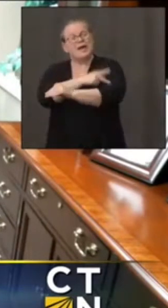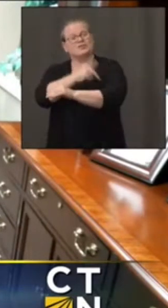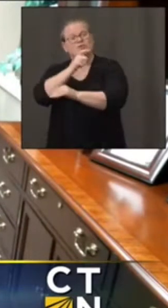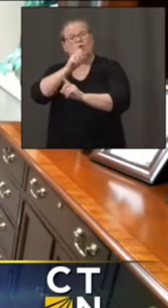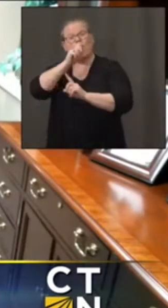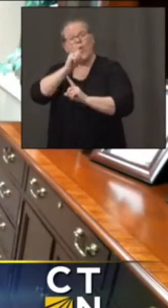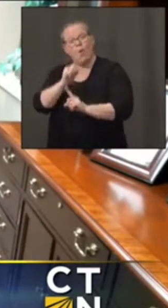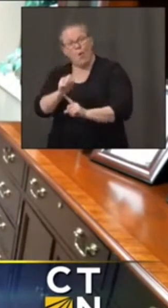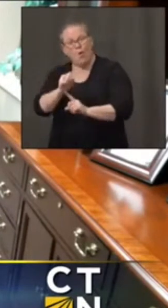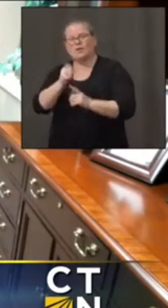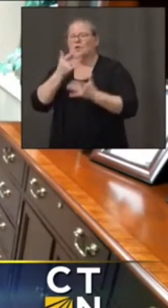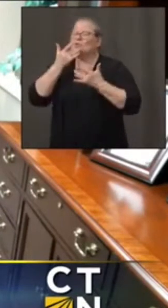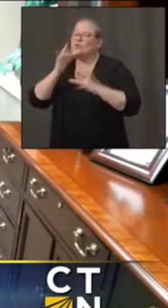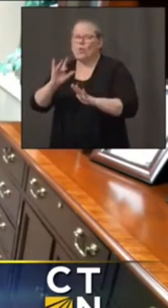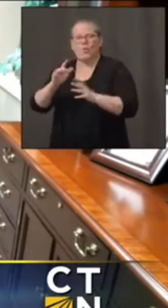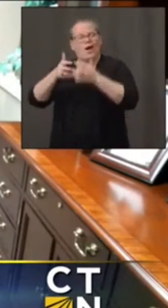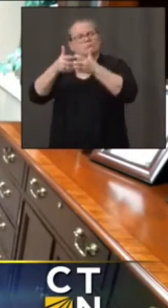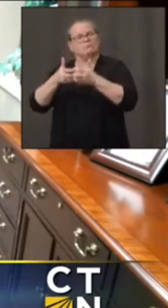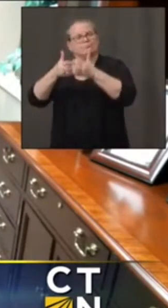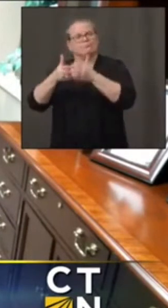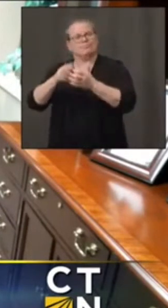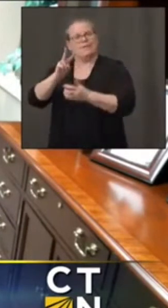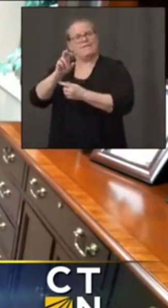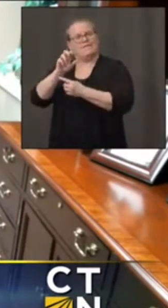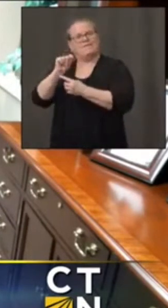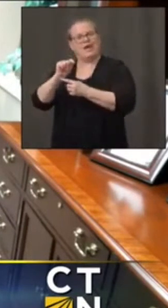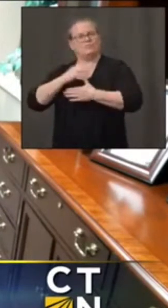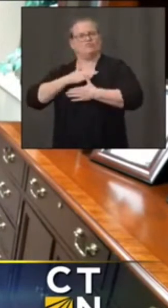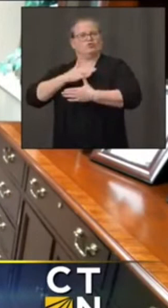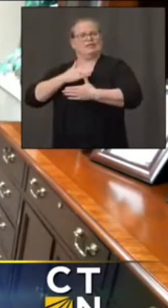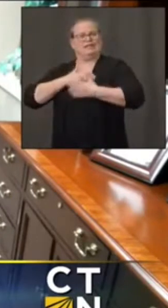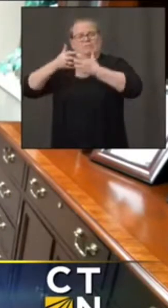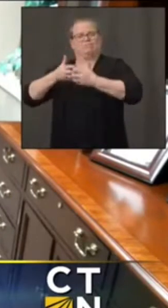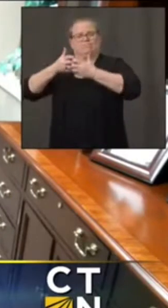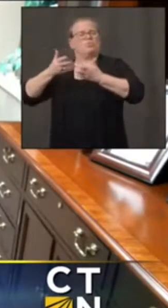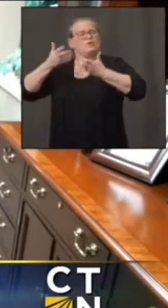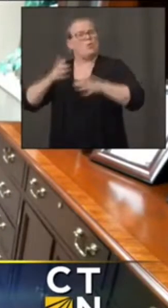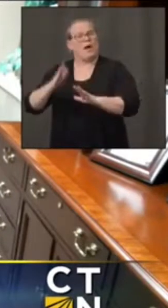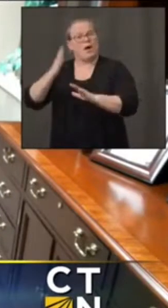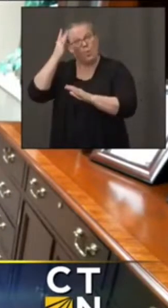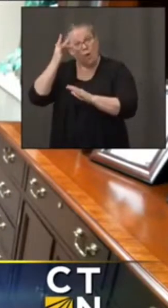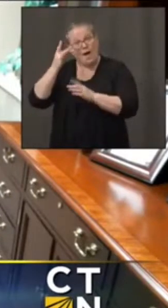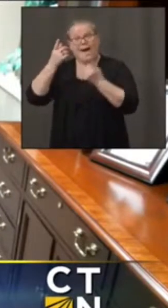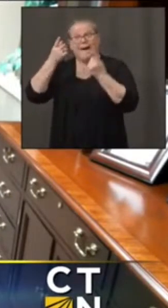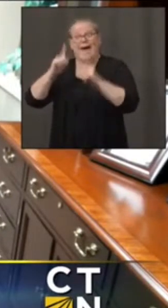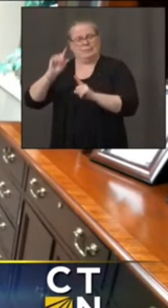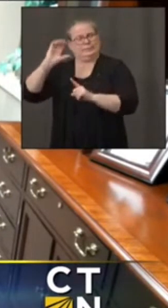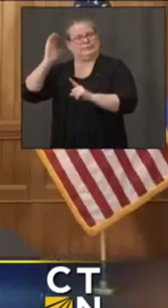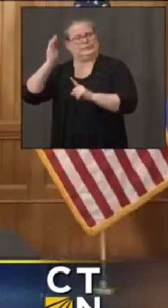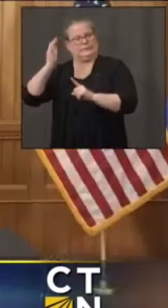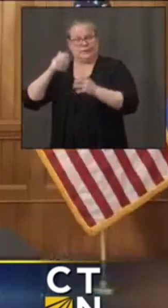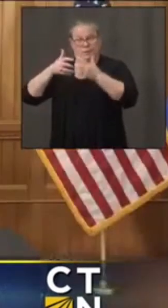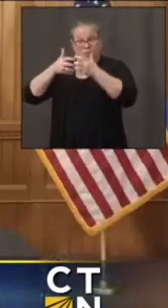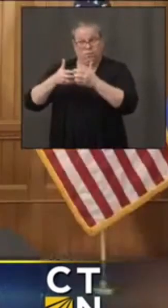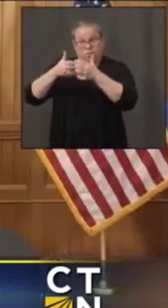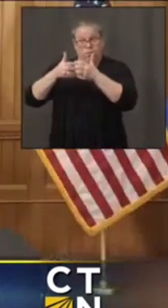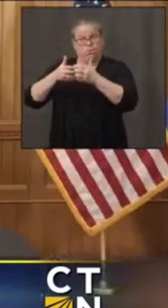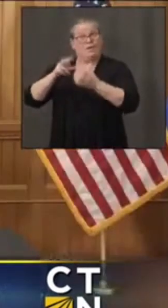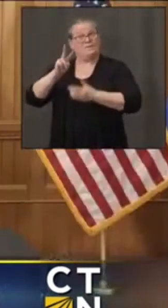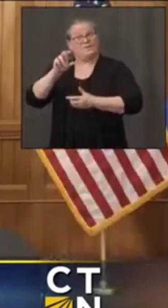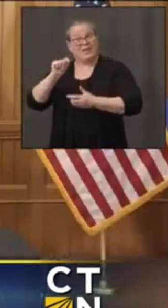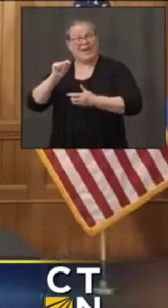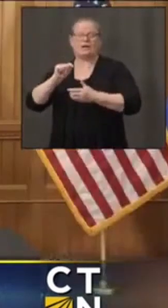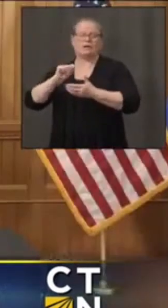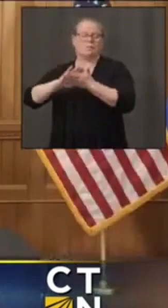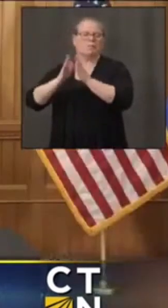on a vent, because the mortality there is still too high. All right. Thank you. And Governor, for you, we talked